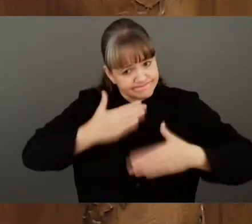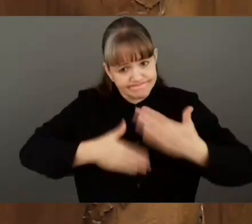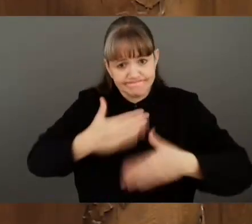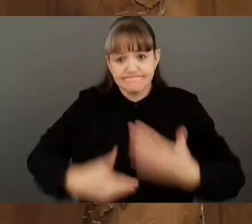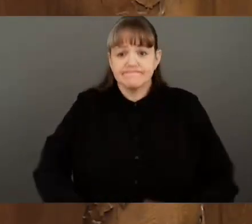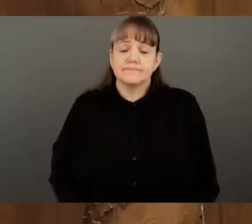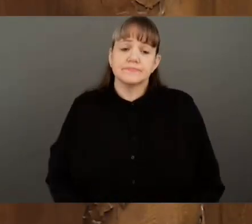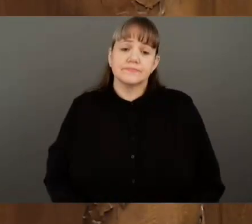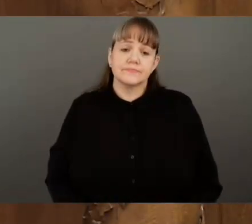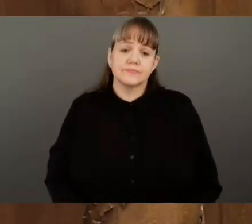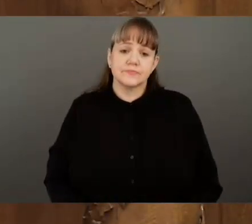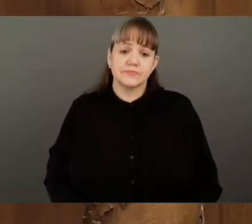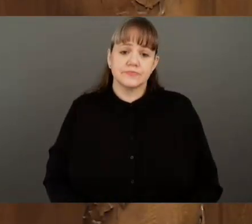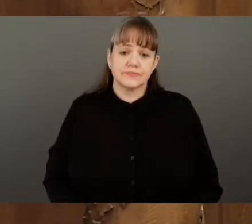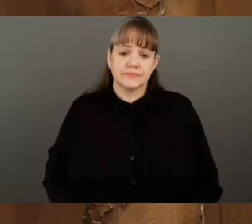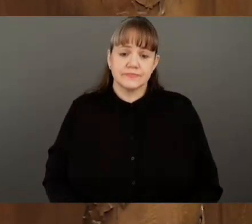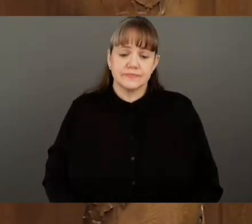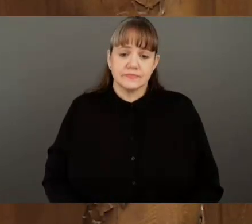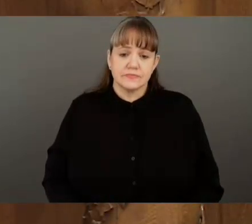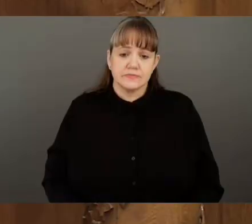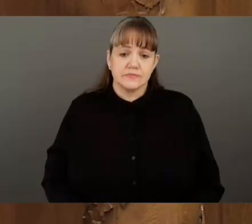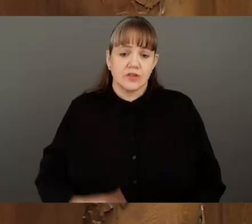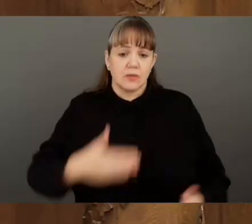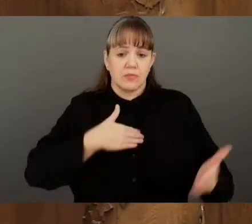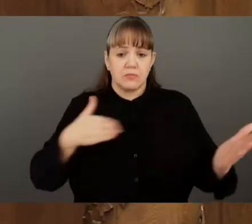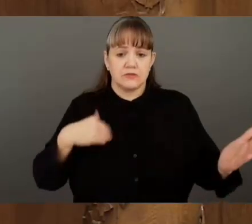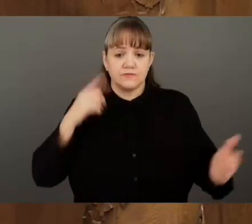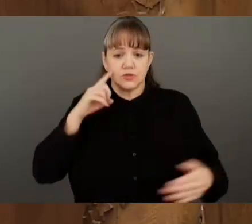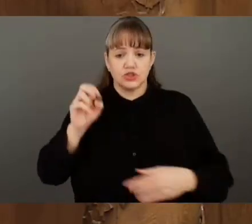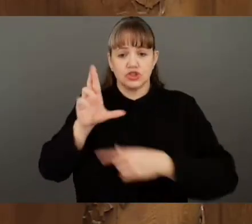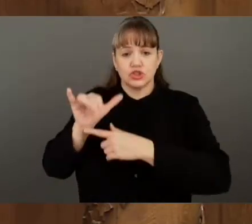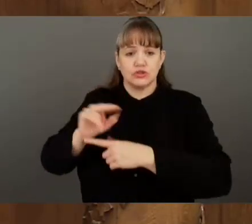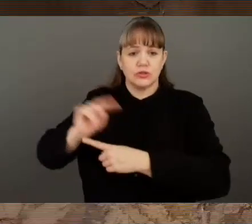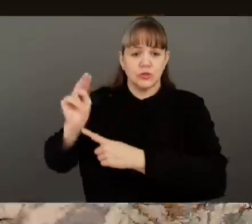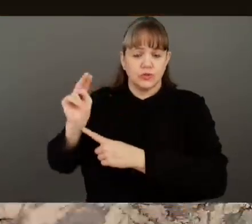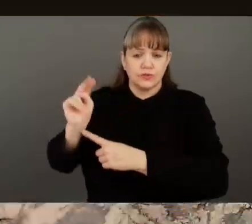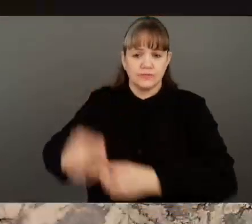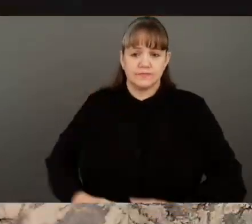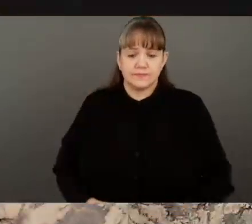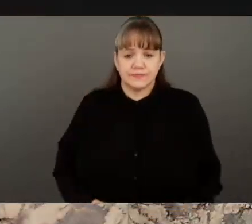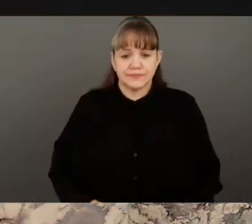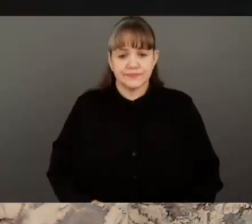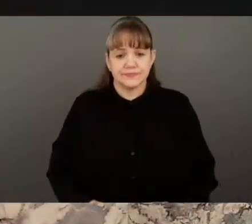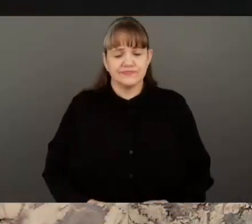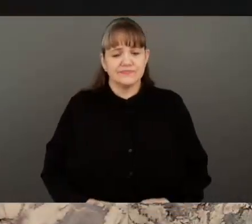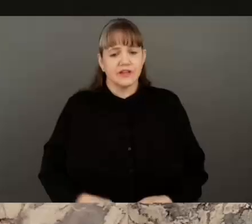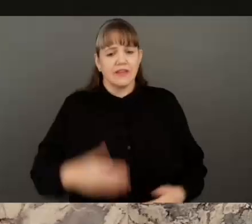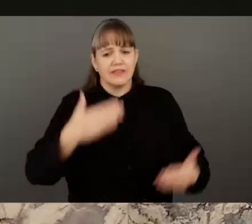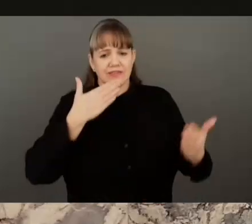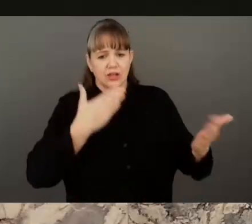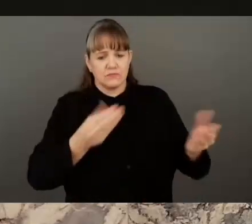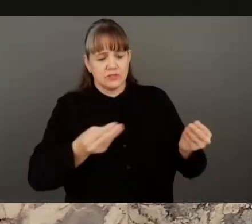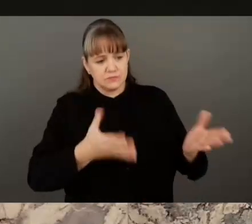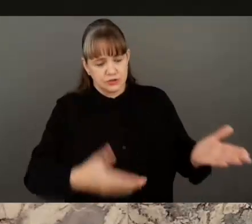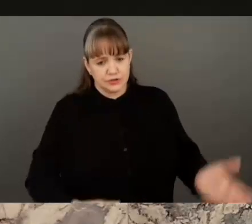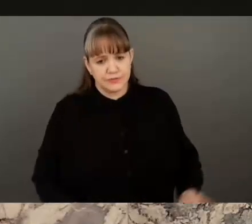you. Member for Surrey North. Thank you, Mr. Speaker. Yesterday, I was at Darshan Singh Sasi's